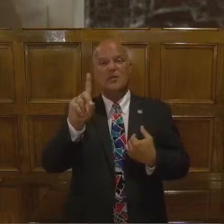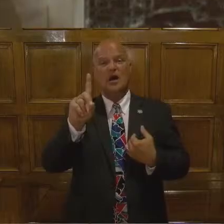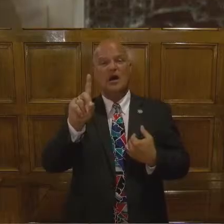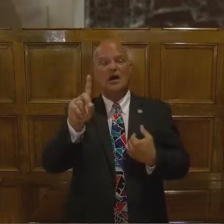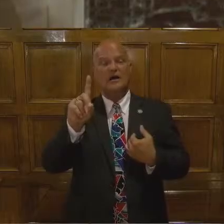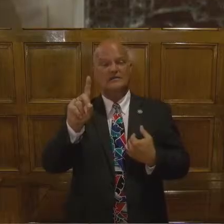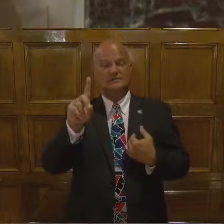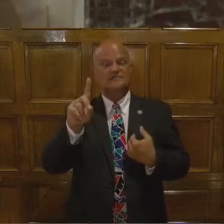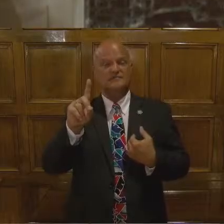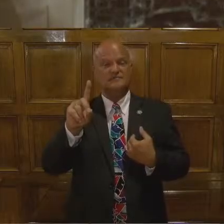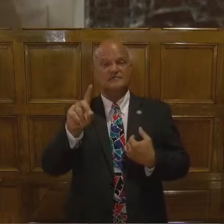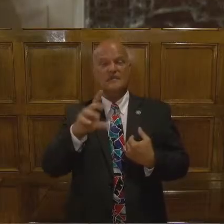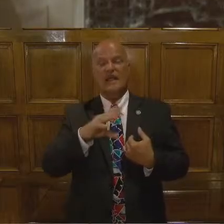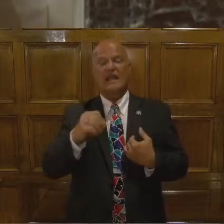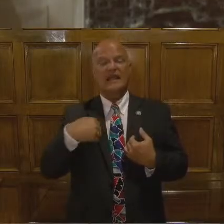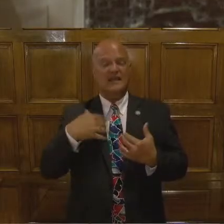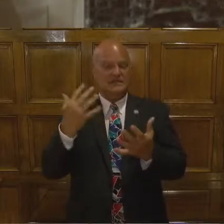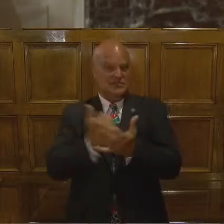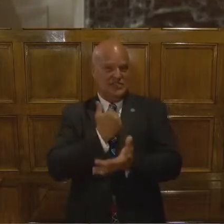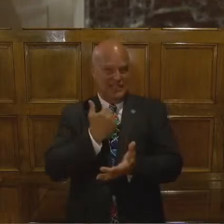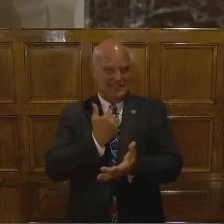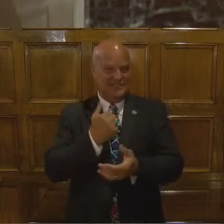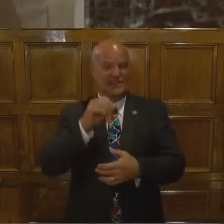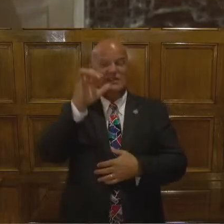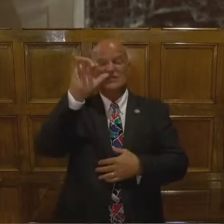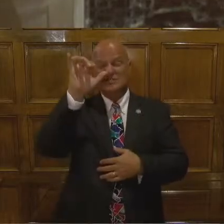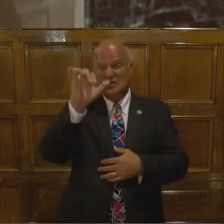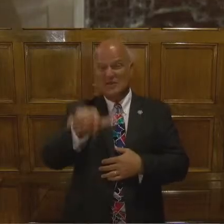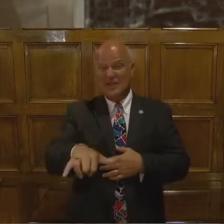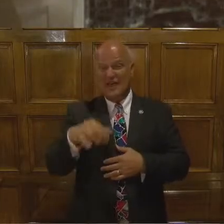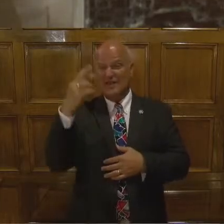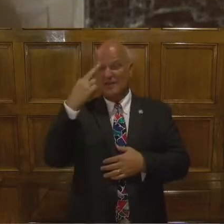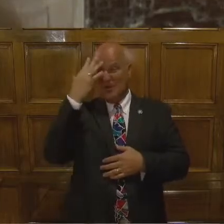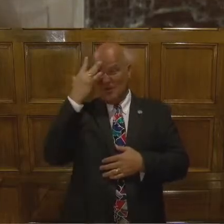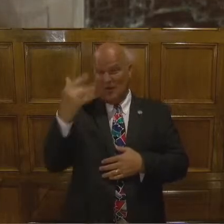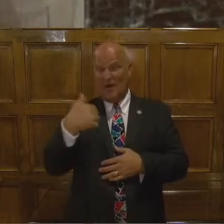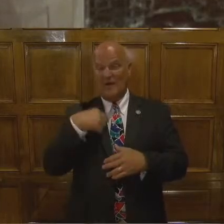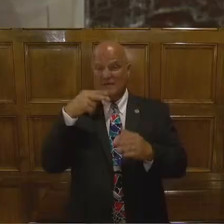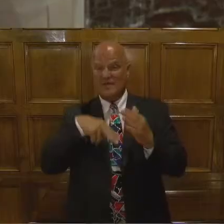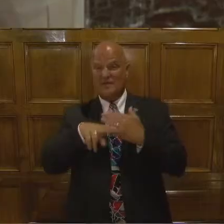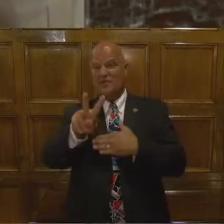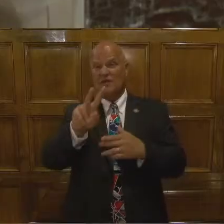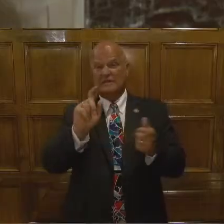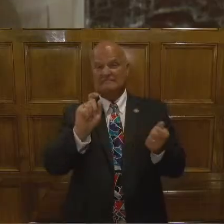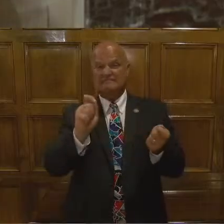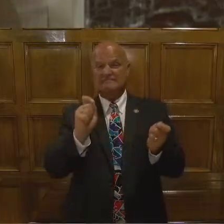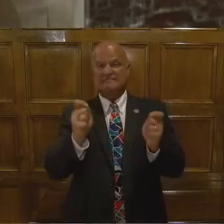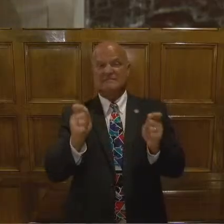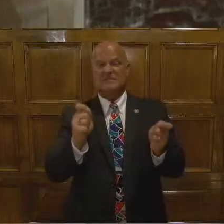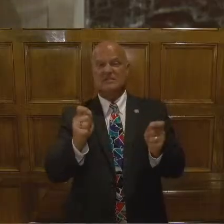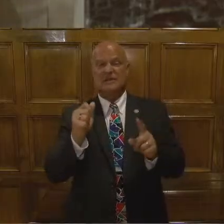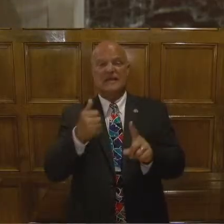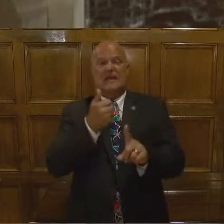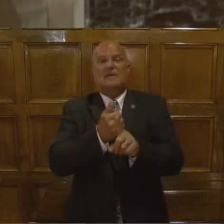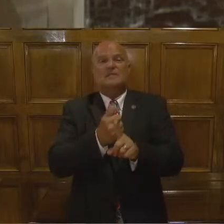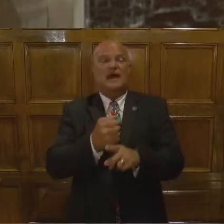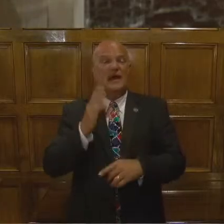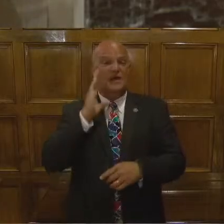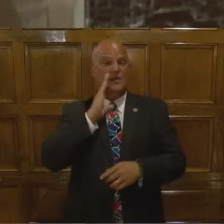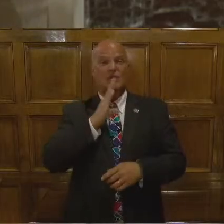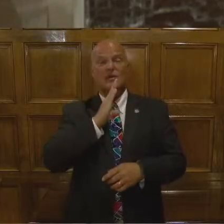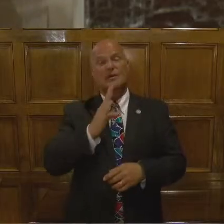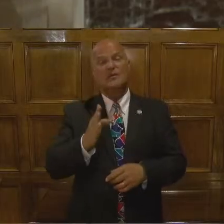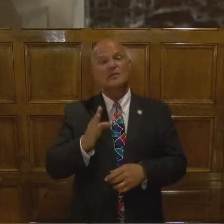have a chance of it. And so that's the reason for the forecast adjustment, and the impact of it will